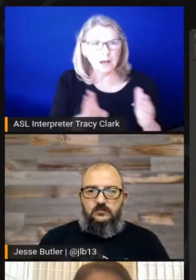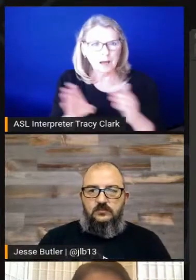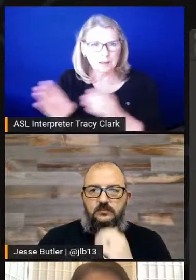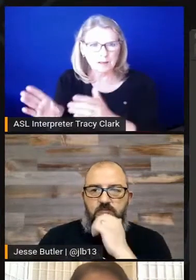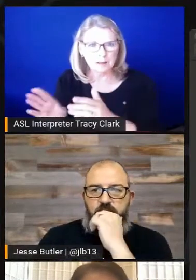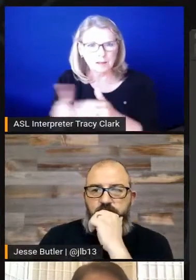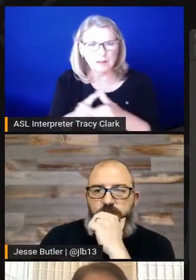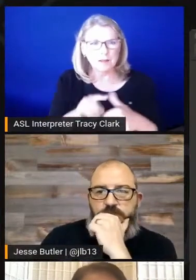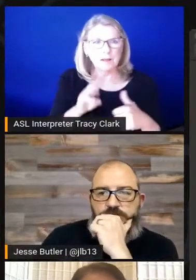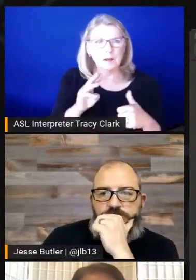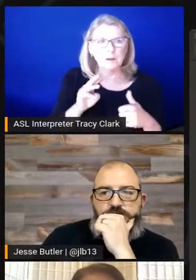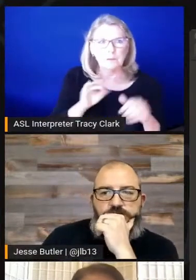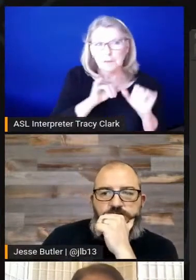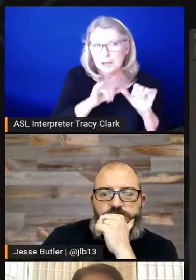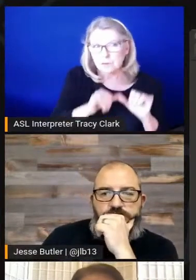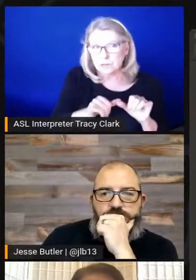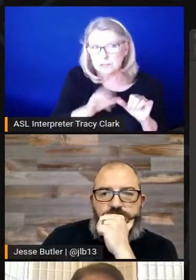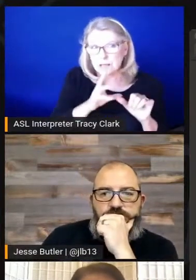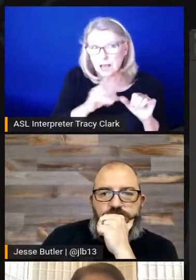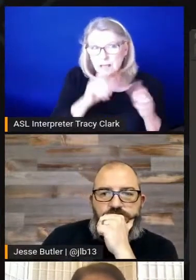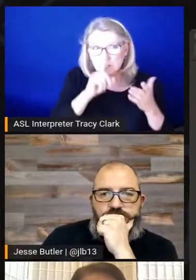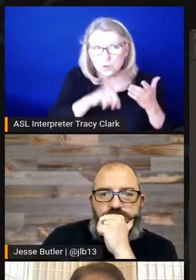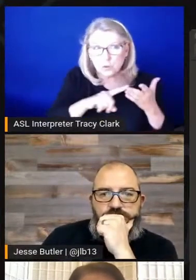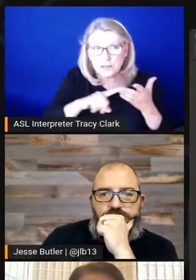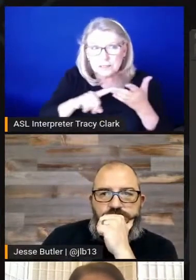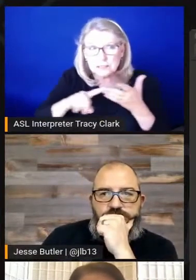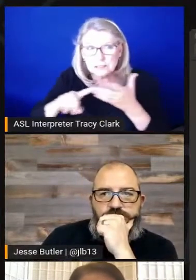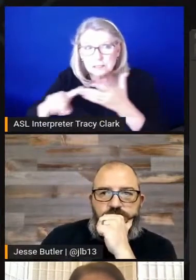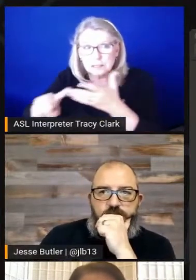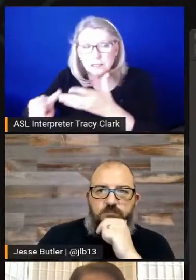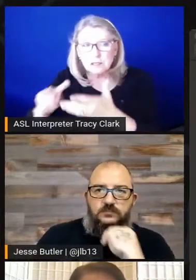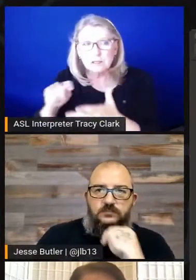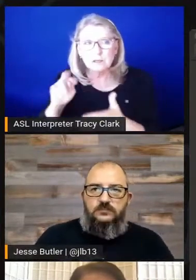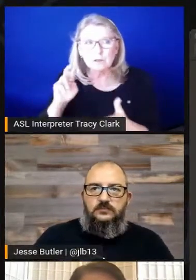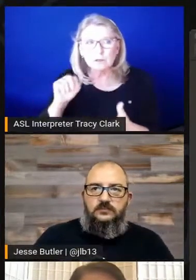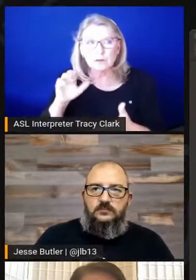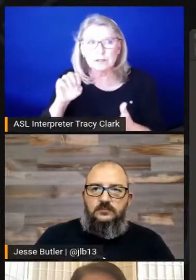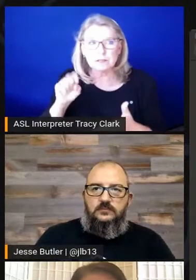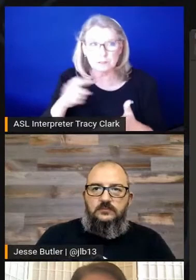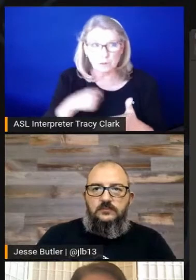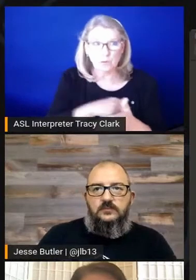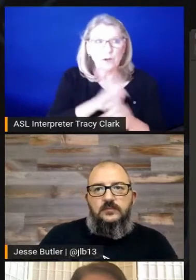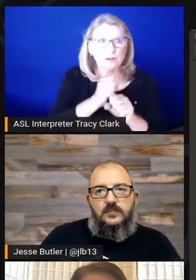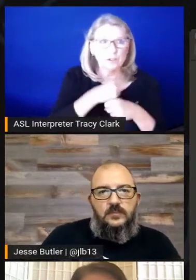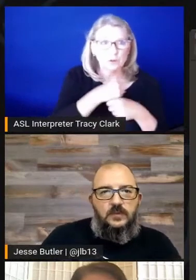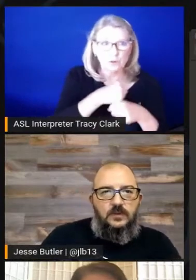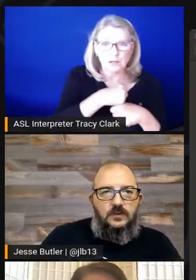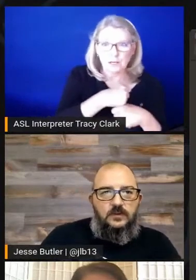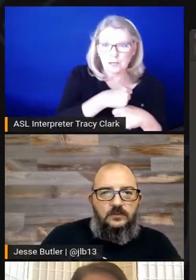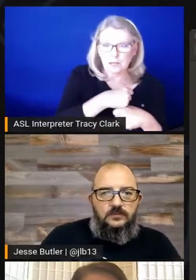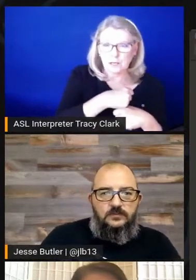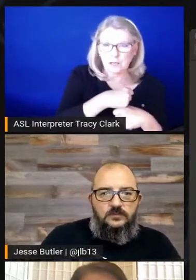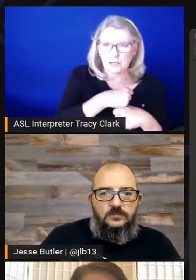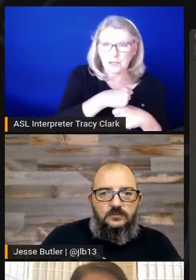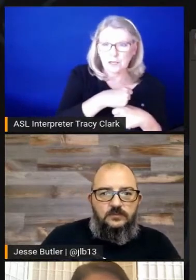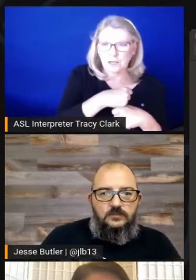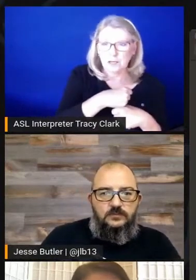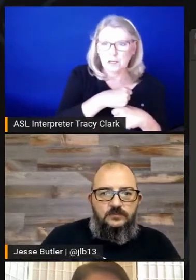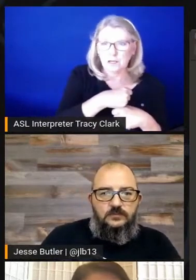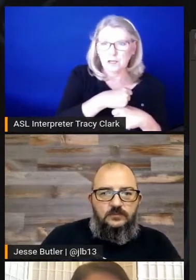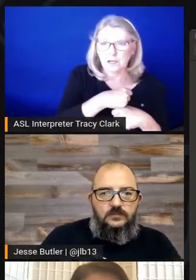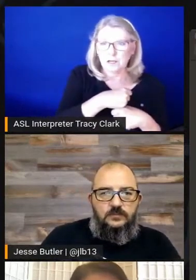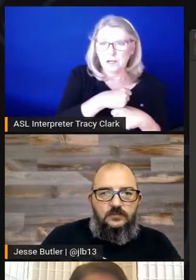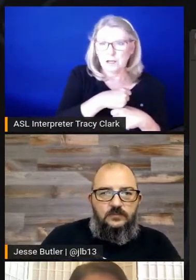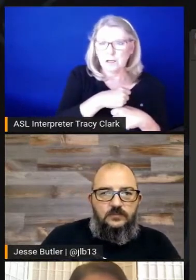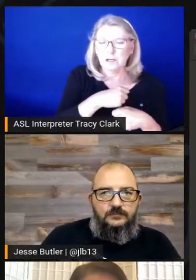traces that we are generating. our metrics and